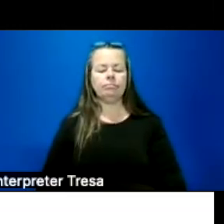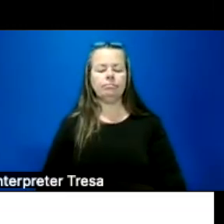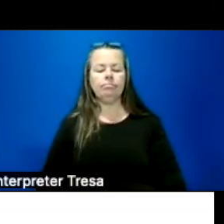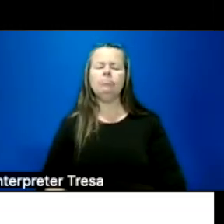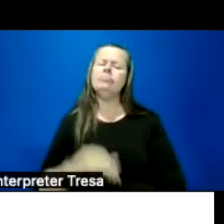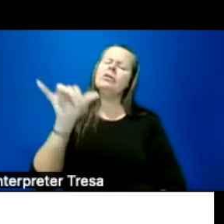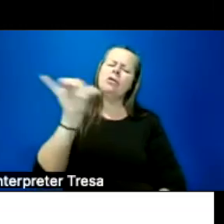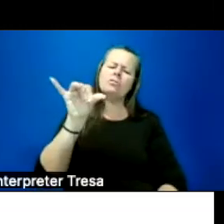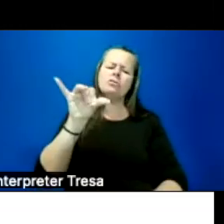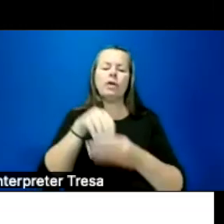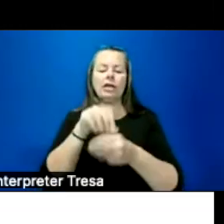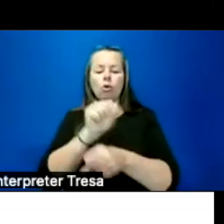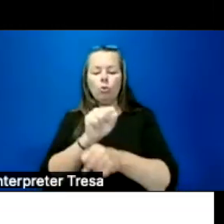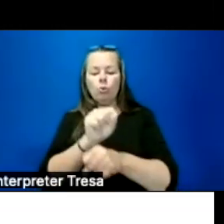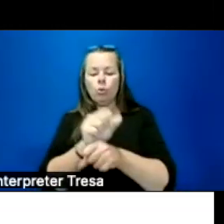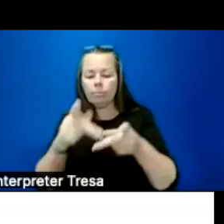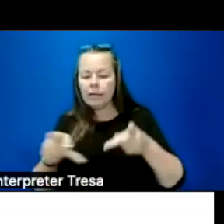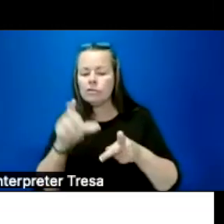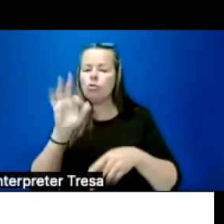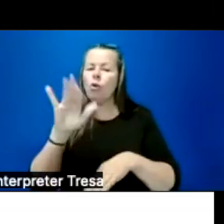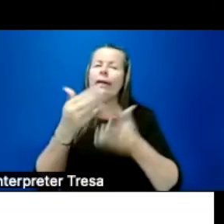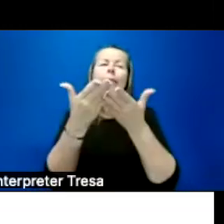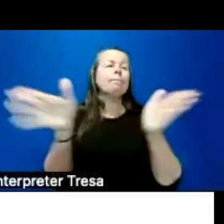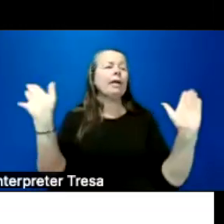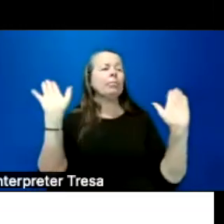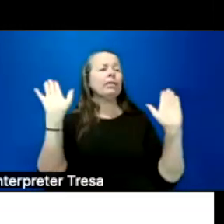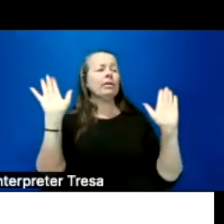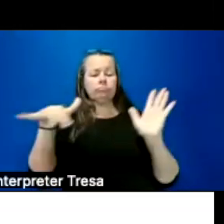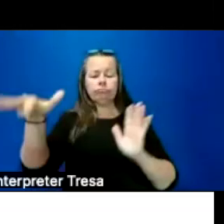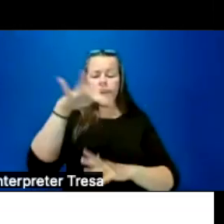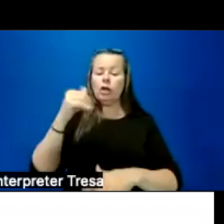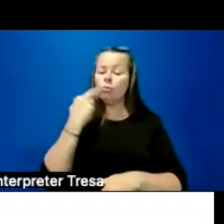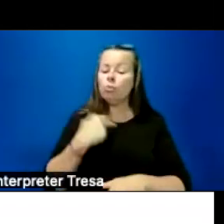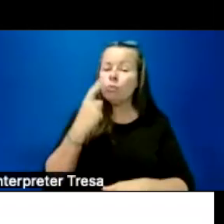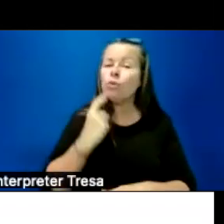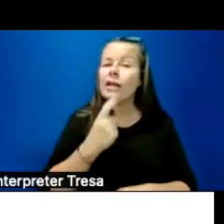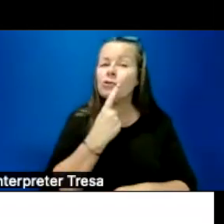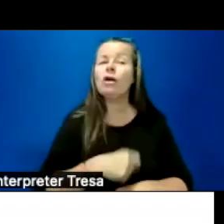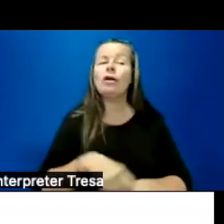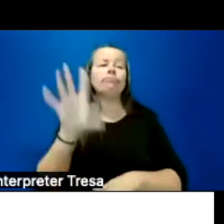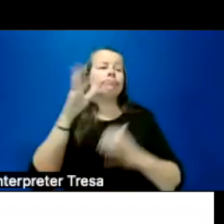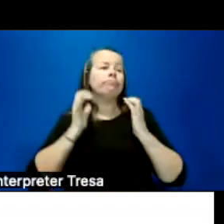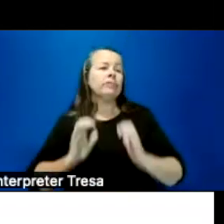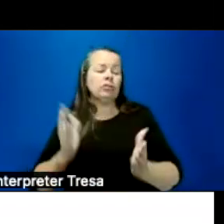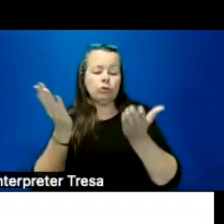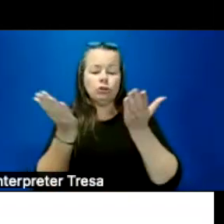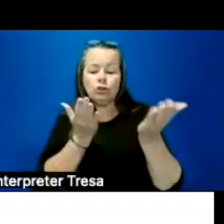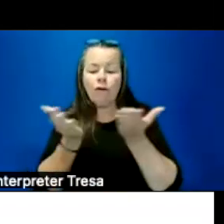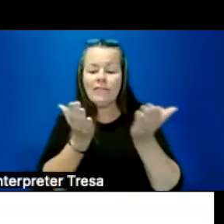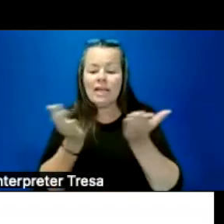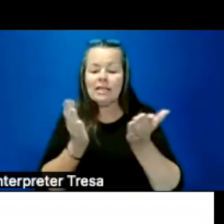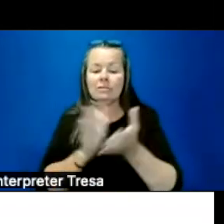also in public spaces. So as we said, so restaurants or customer service, and this should be also like broaden,